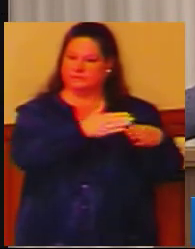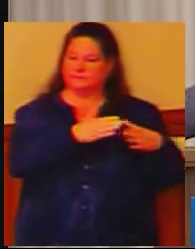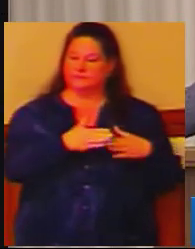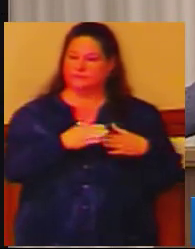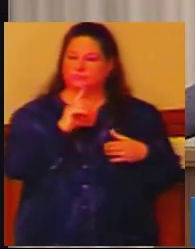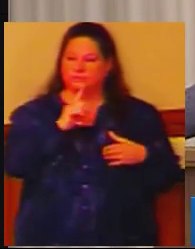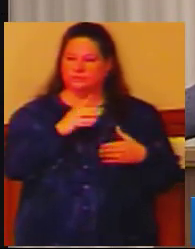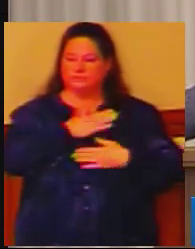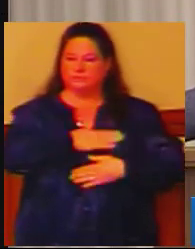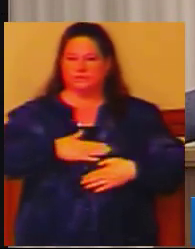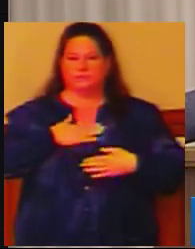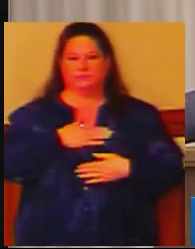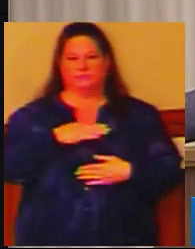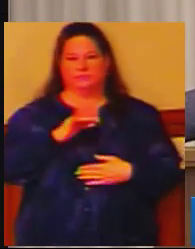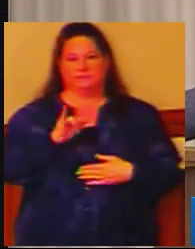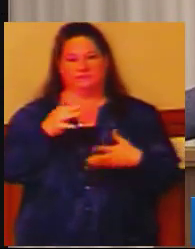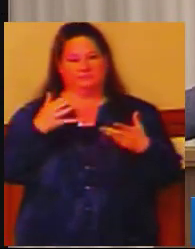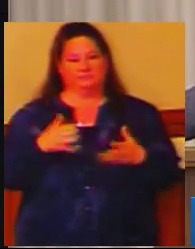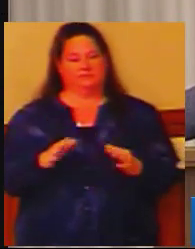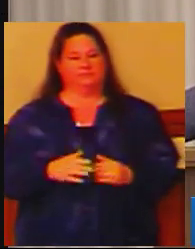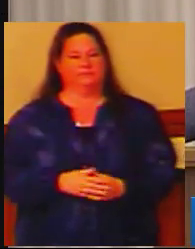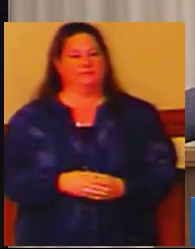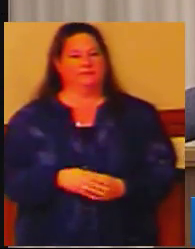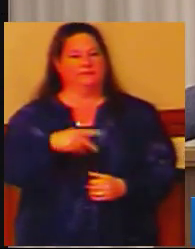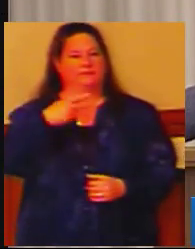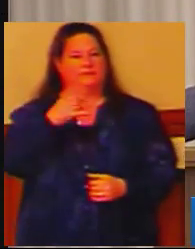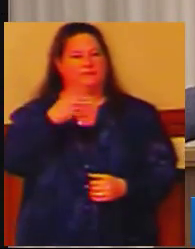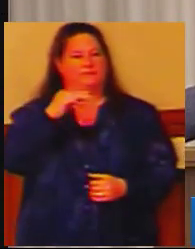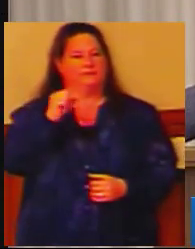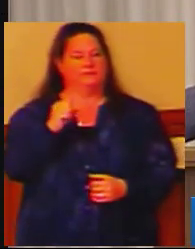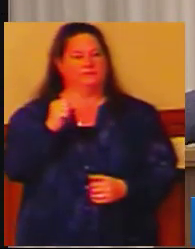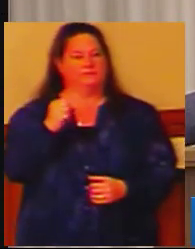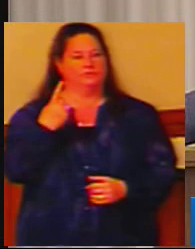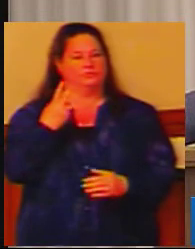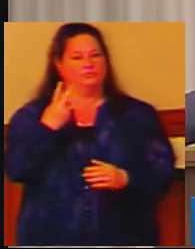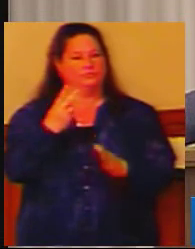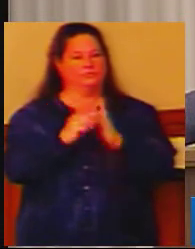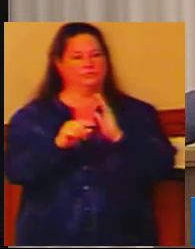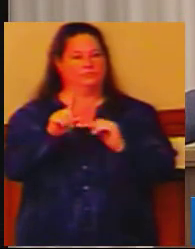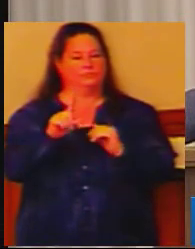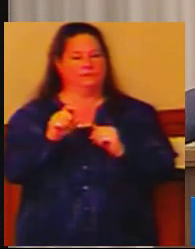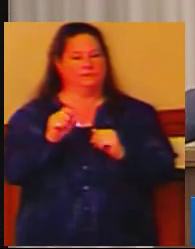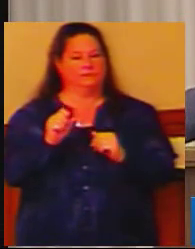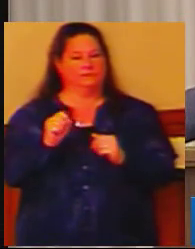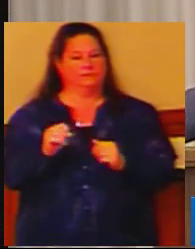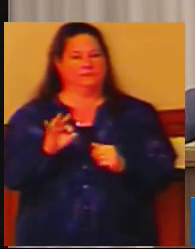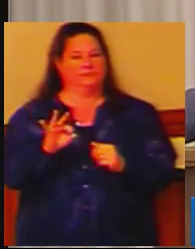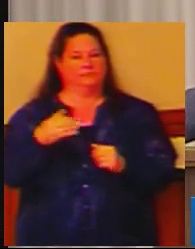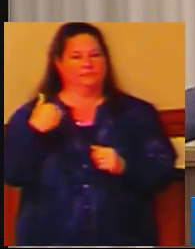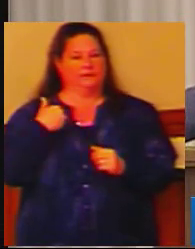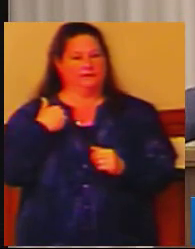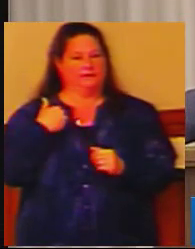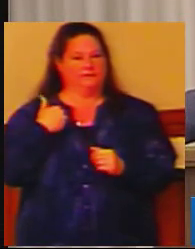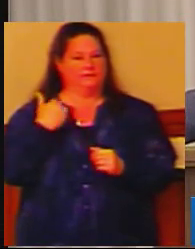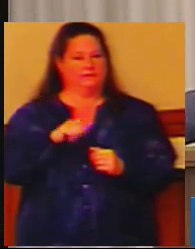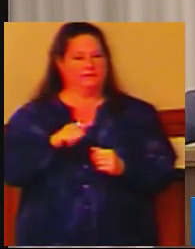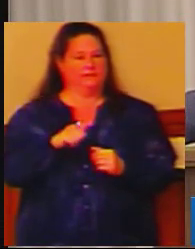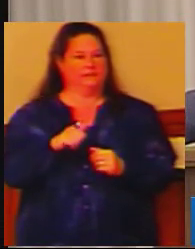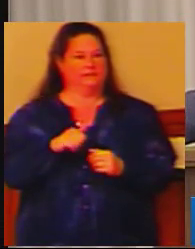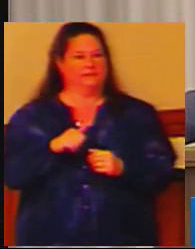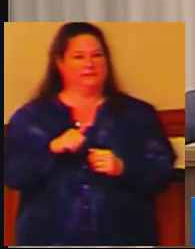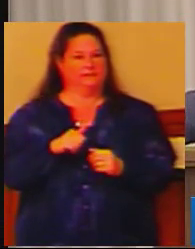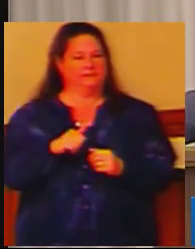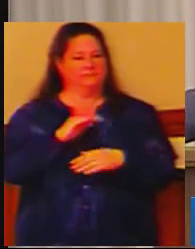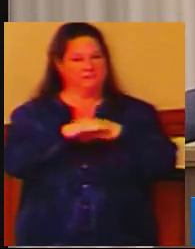appreciation. That's all you got to do. In Philippians 2:1, if there be therefore any consolation